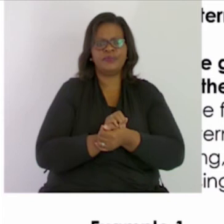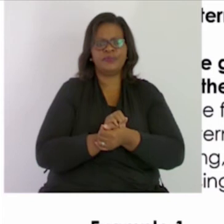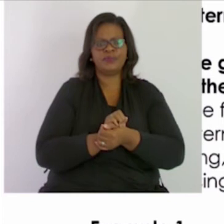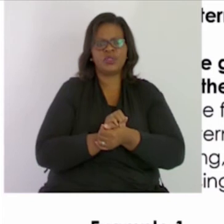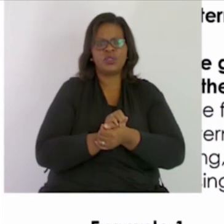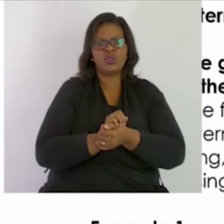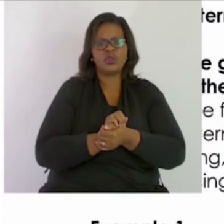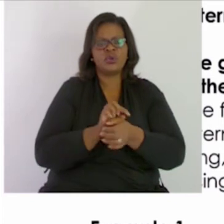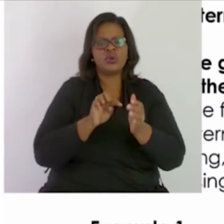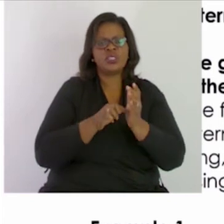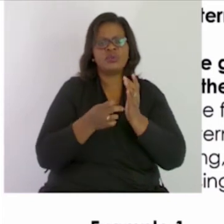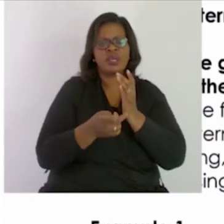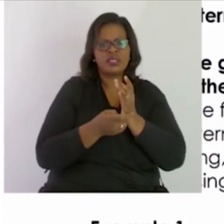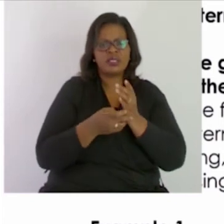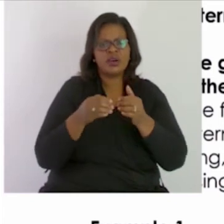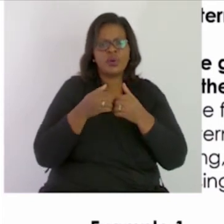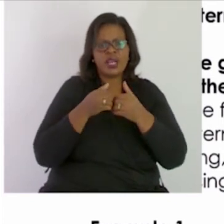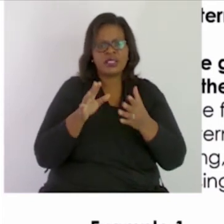is starting at 880.